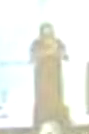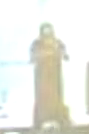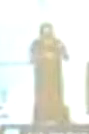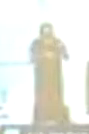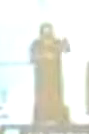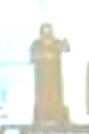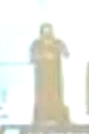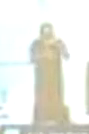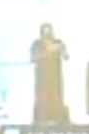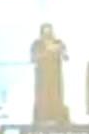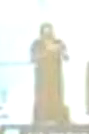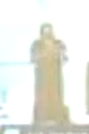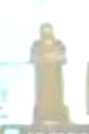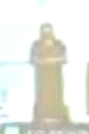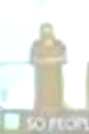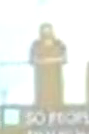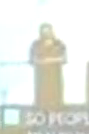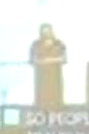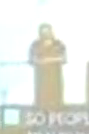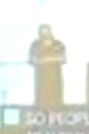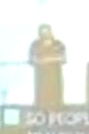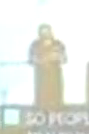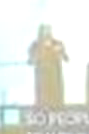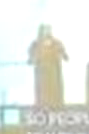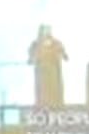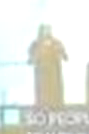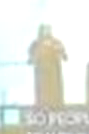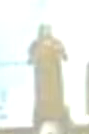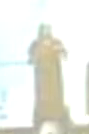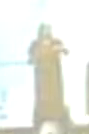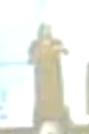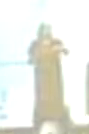to them. But we'll make sure and get those intersections too.